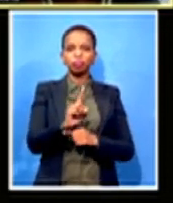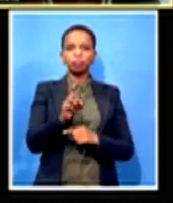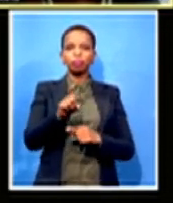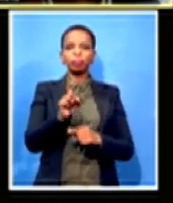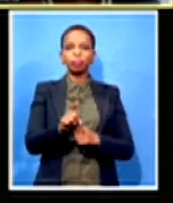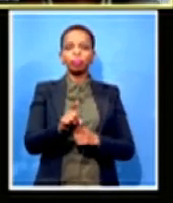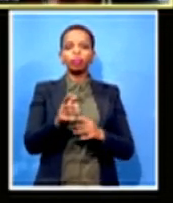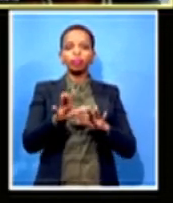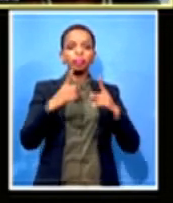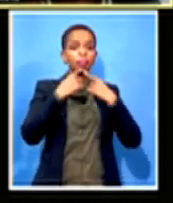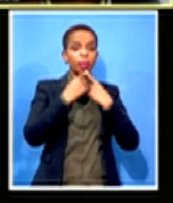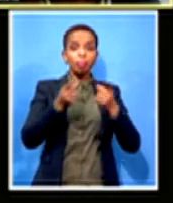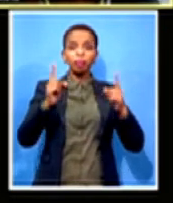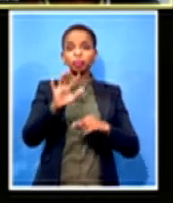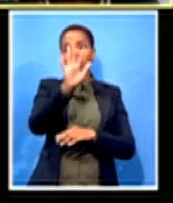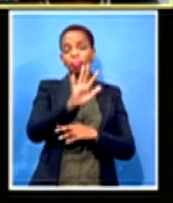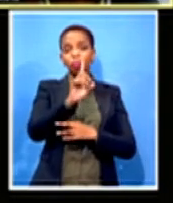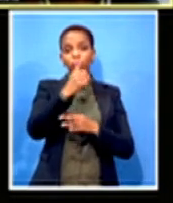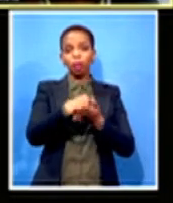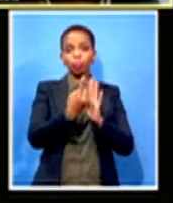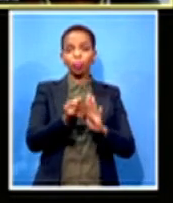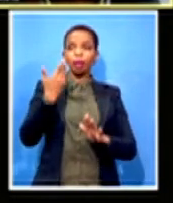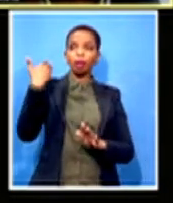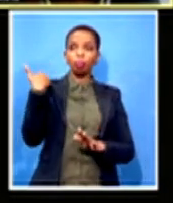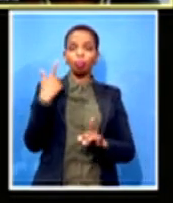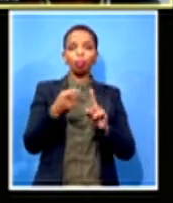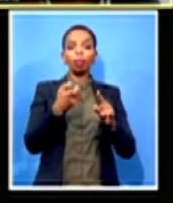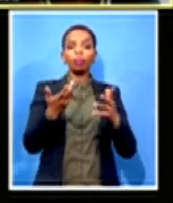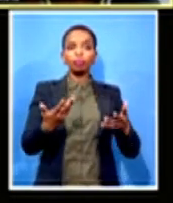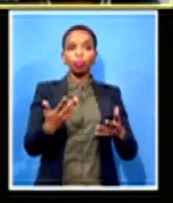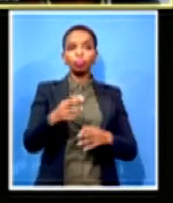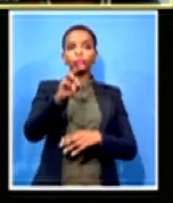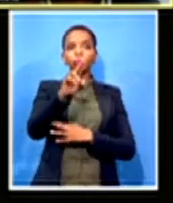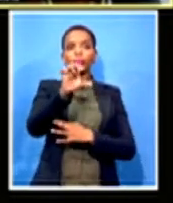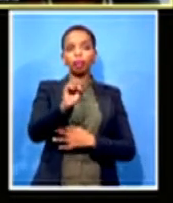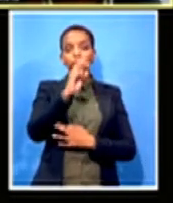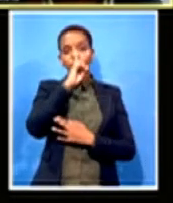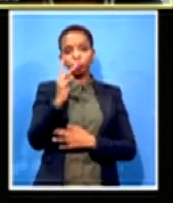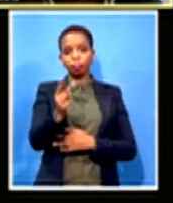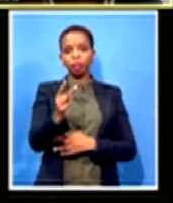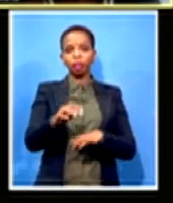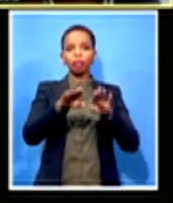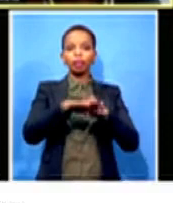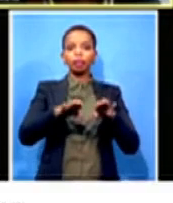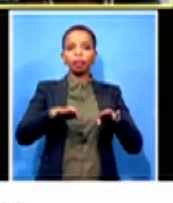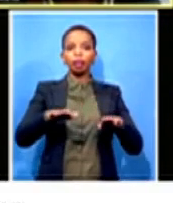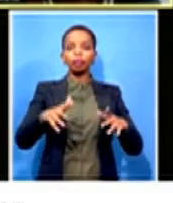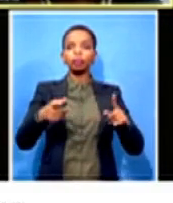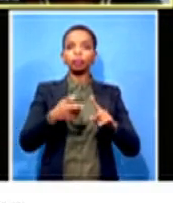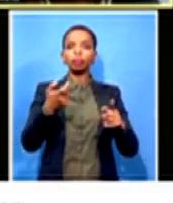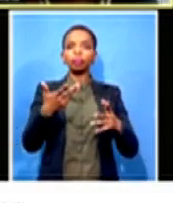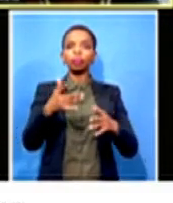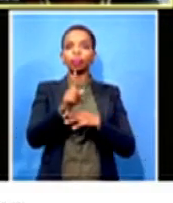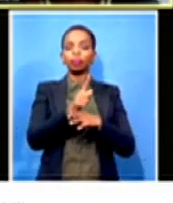US, where they've looked at children in a cancer clinic, and quite surprisingly and hearteningly, a very,